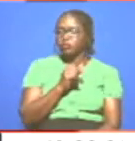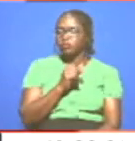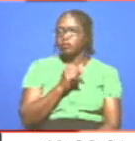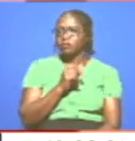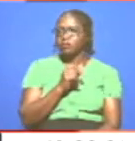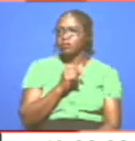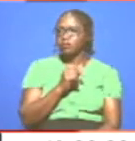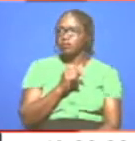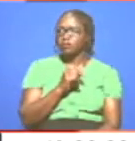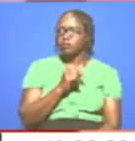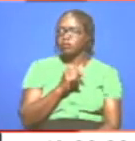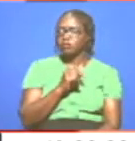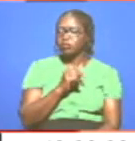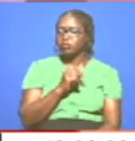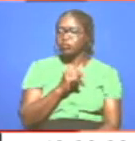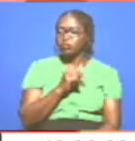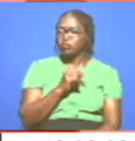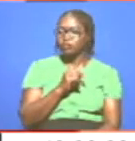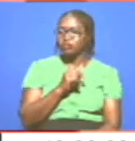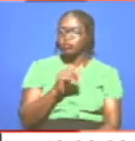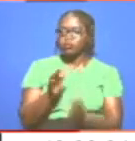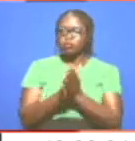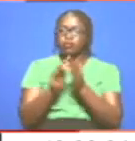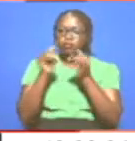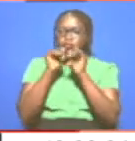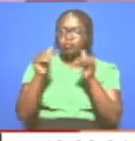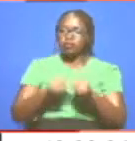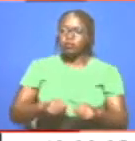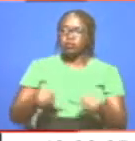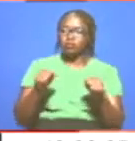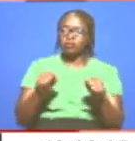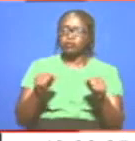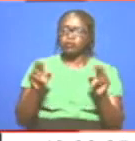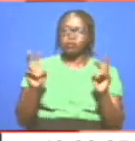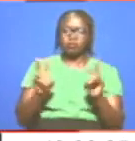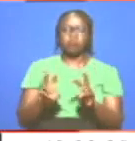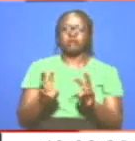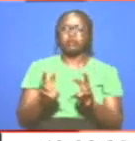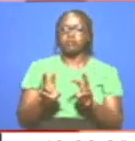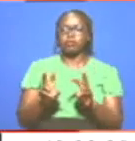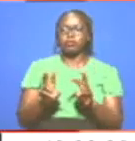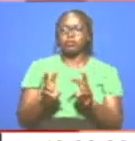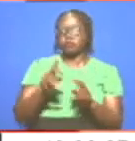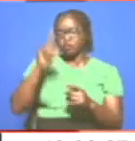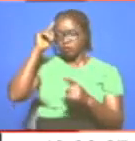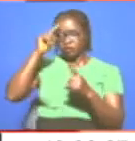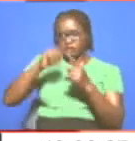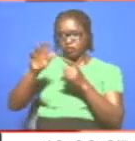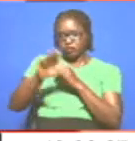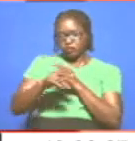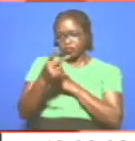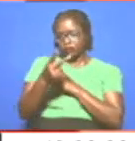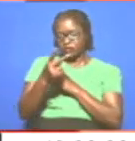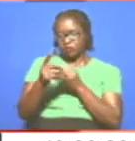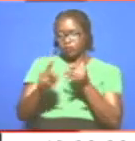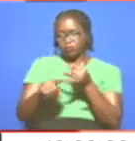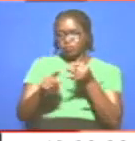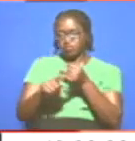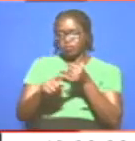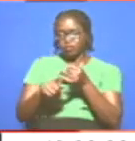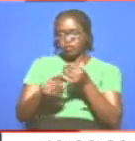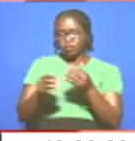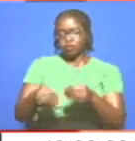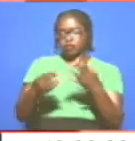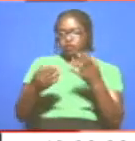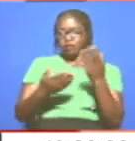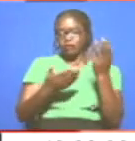as Cricket Kenya, with the blessing of the chairman, we are going to look at two main areas. Our main area is going to be to provide the expertise and